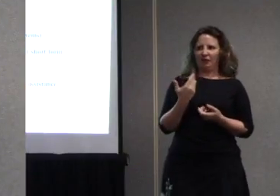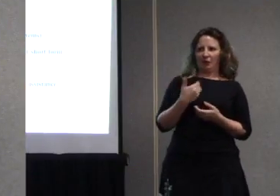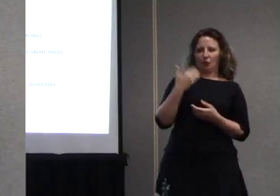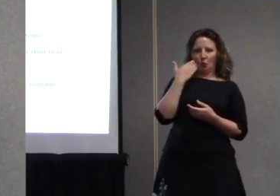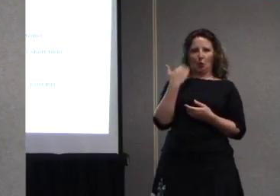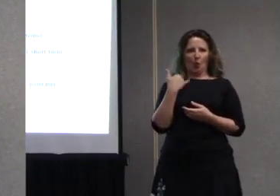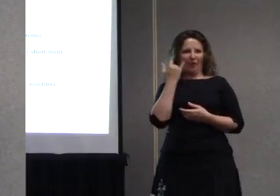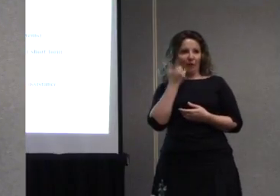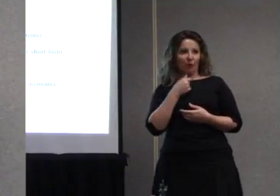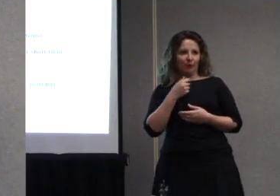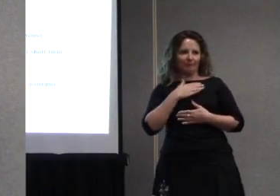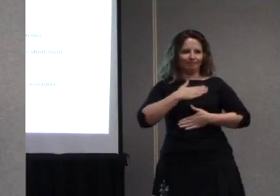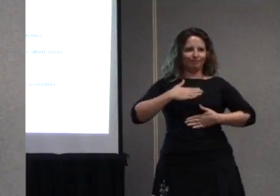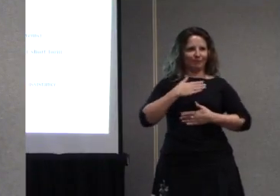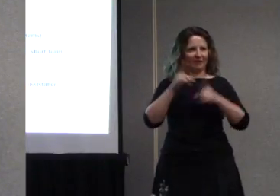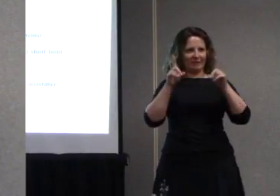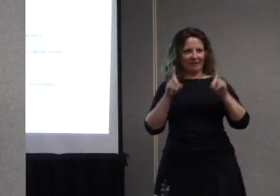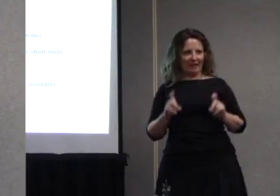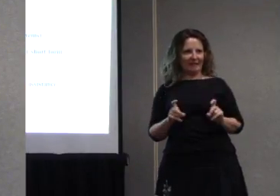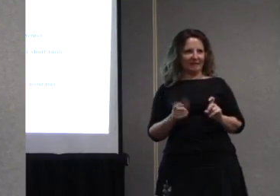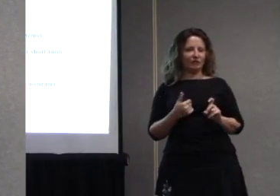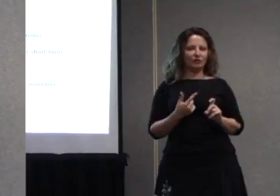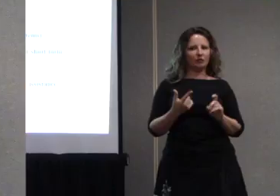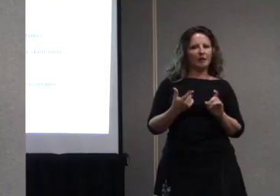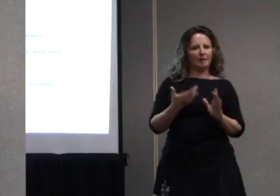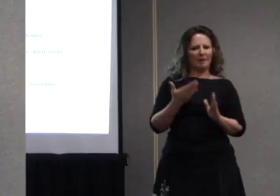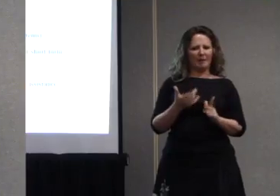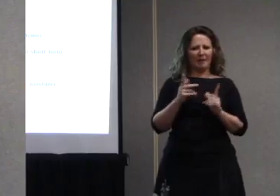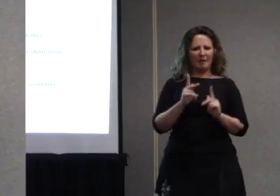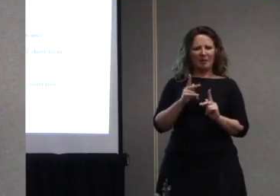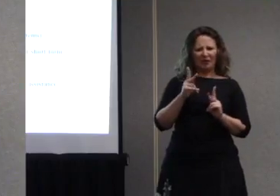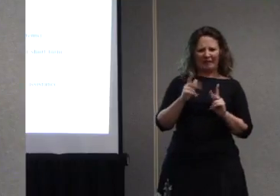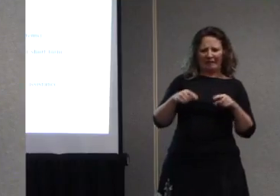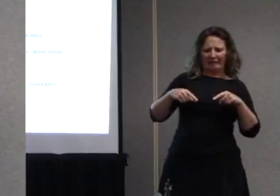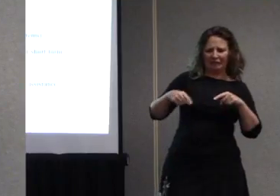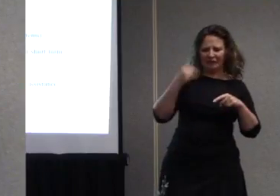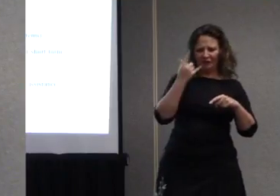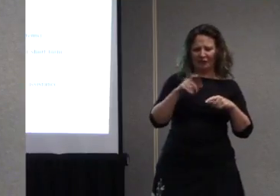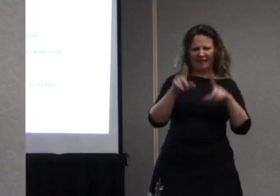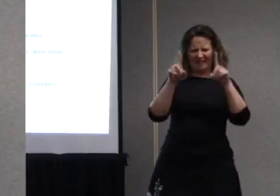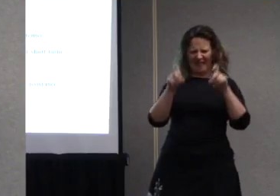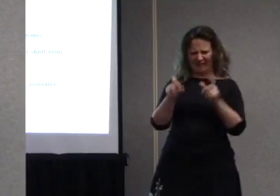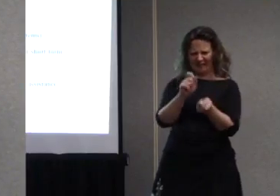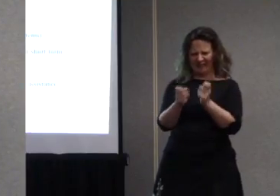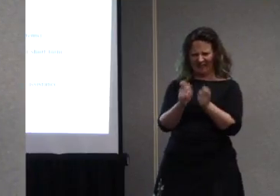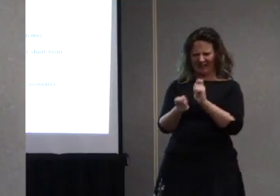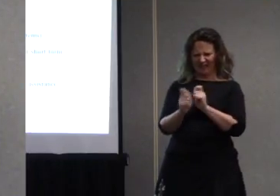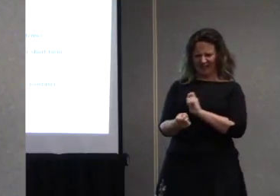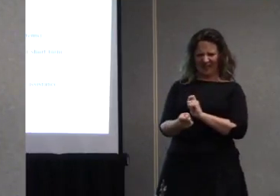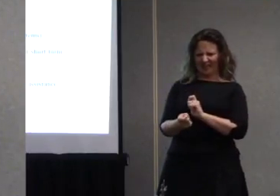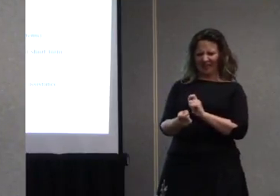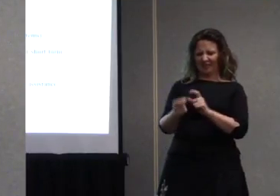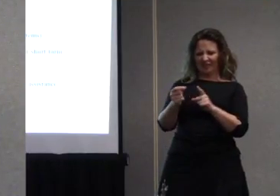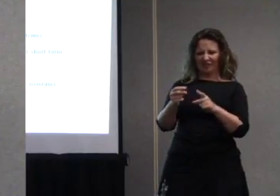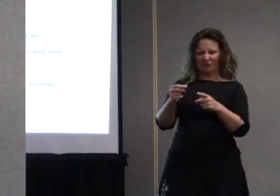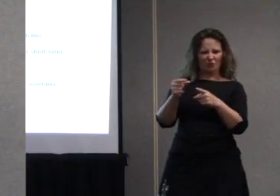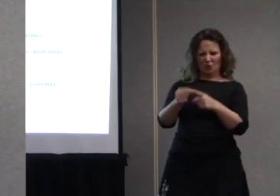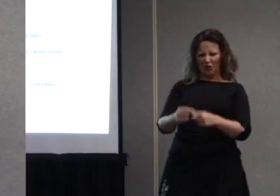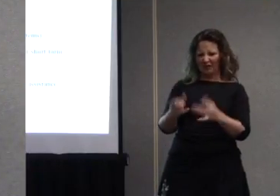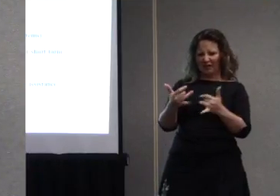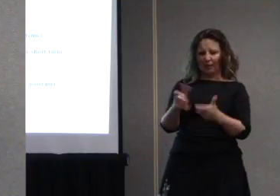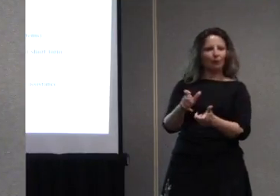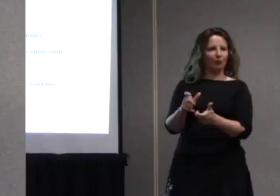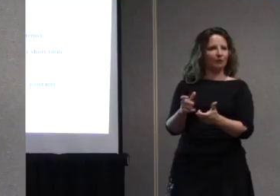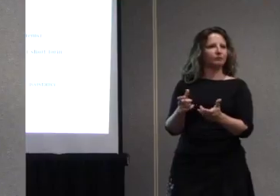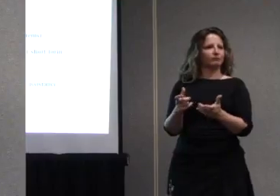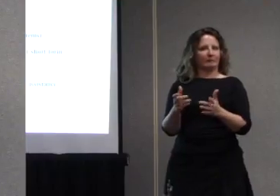like tests, we get a little nervous when people just start changing stuff around in tests, because then you start changing the way the test was built. And